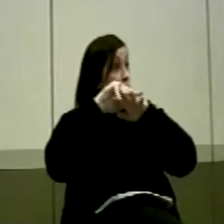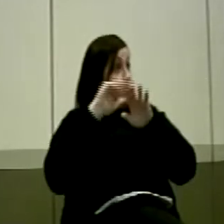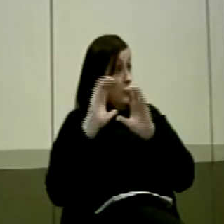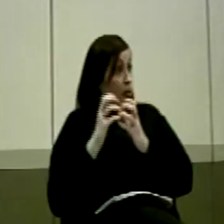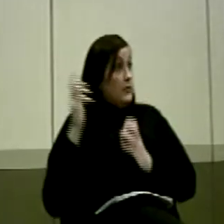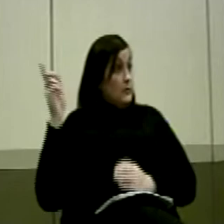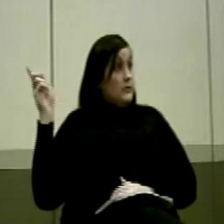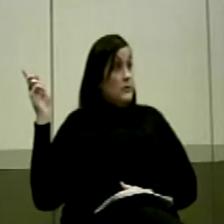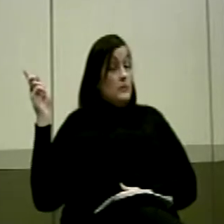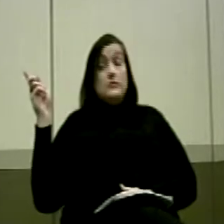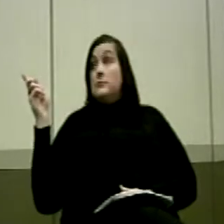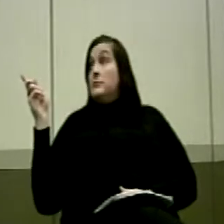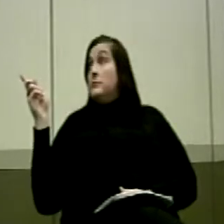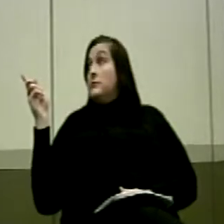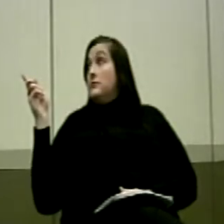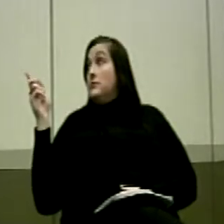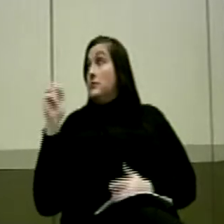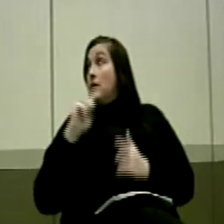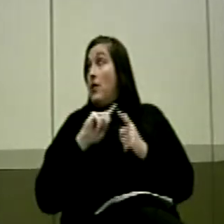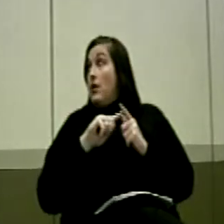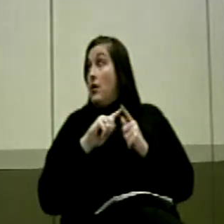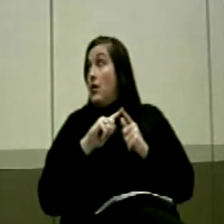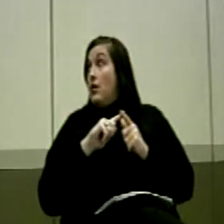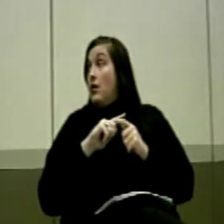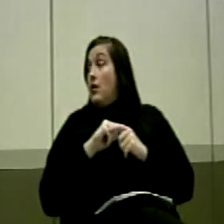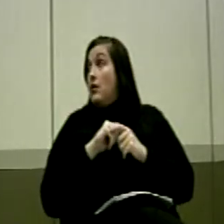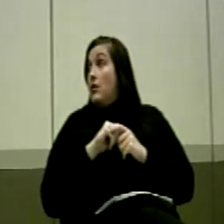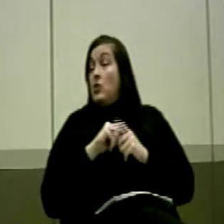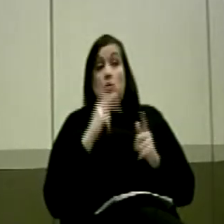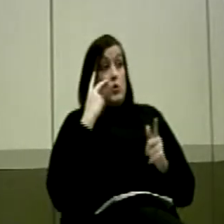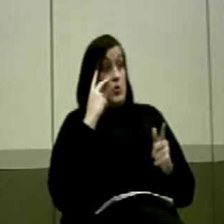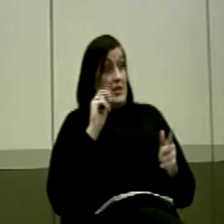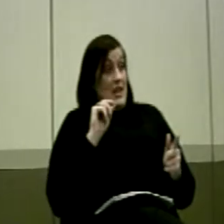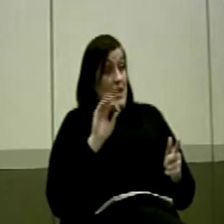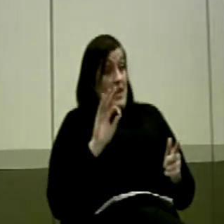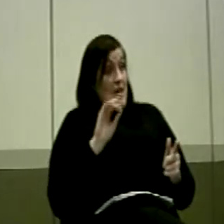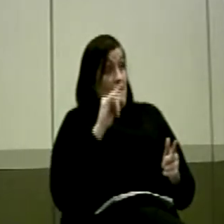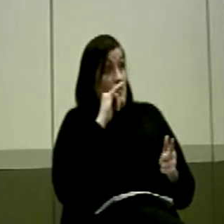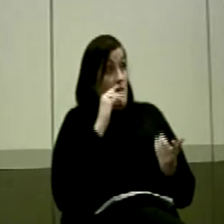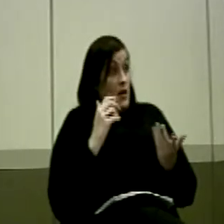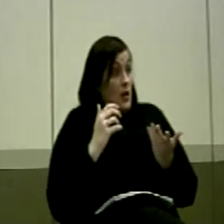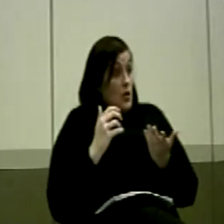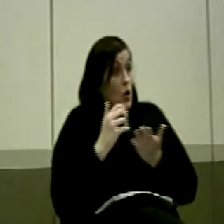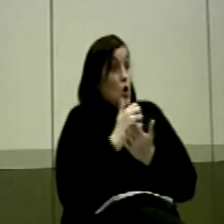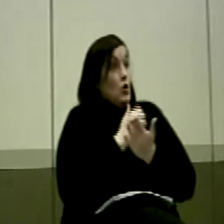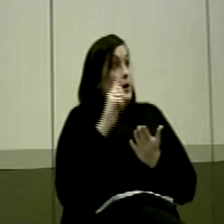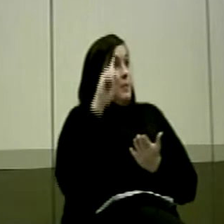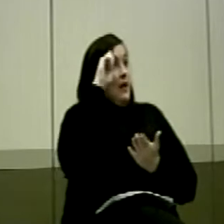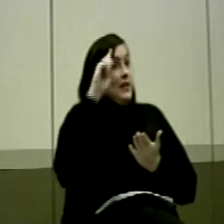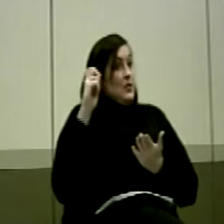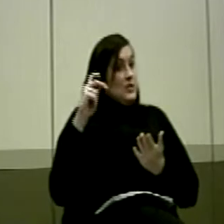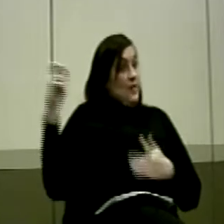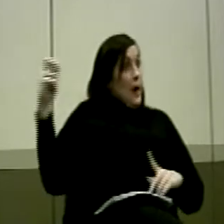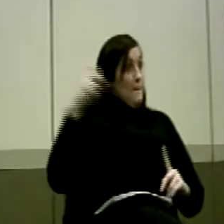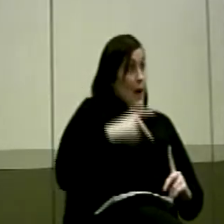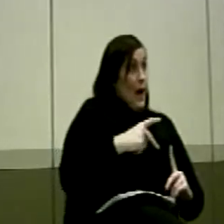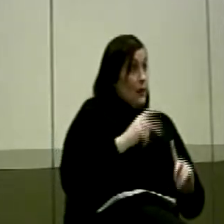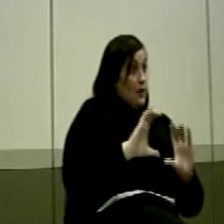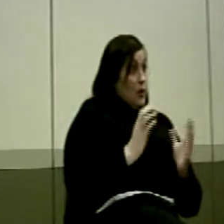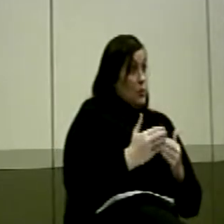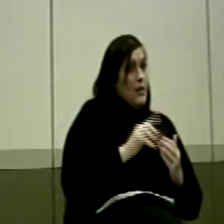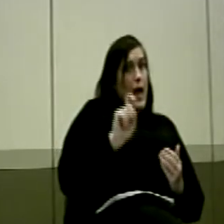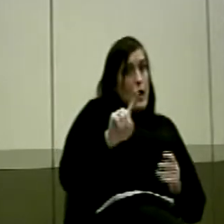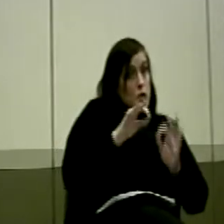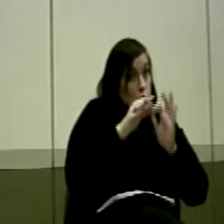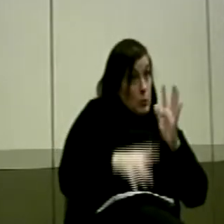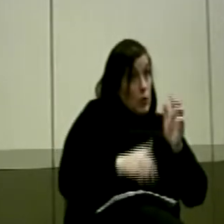it to see if the kid has earned the penny when they're out after they come back from the mainstream, then like asking the interpreter if they followed the expected classroom behavior